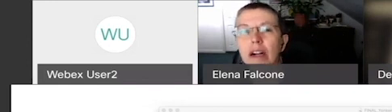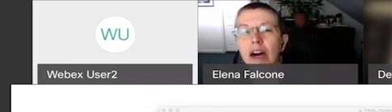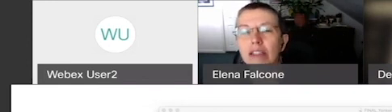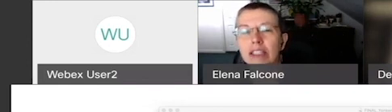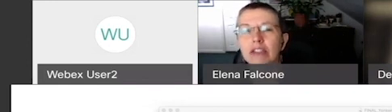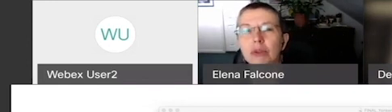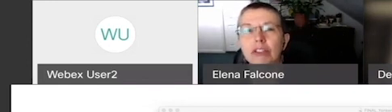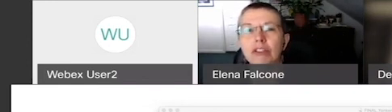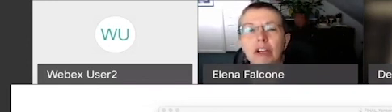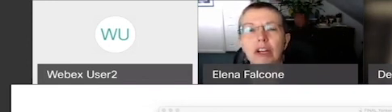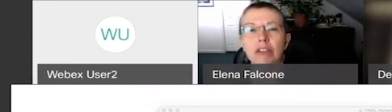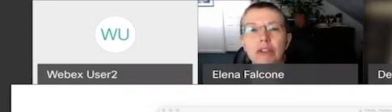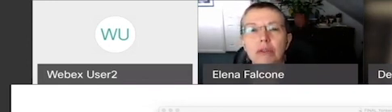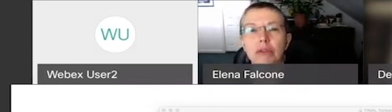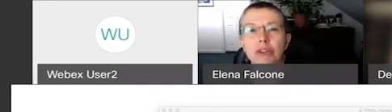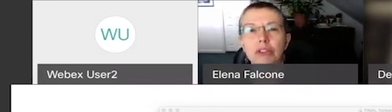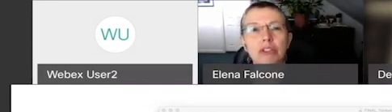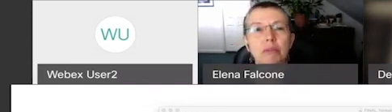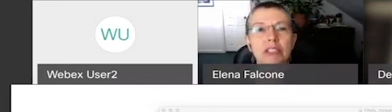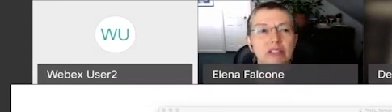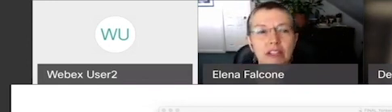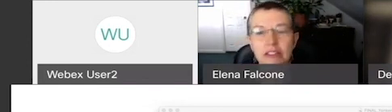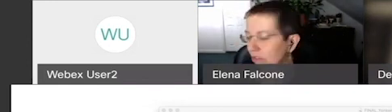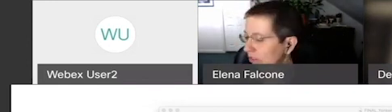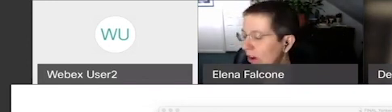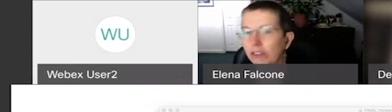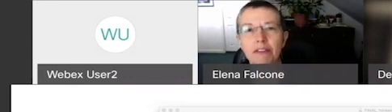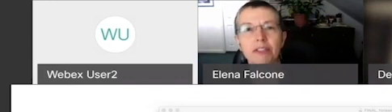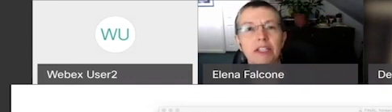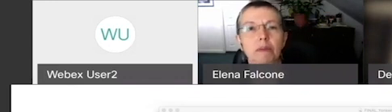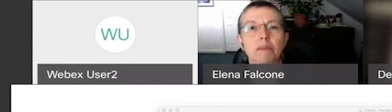colleague, George Quince, to please start